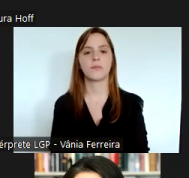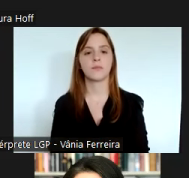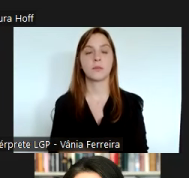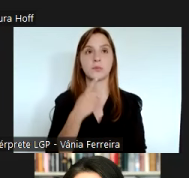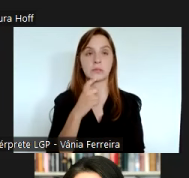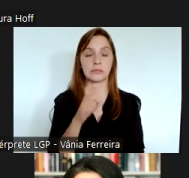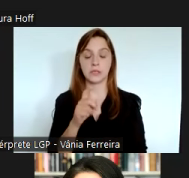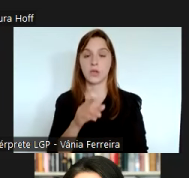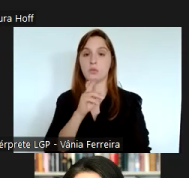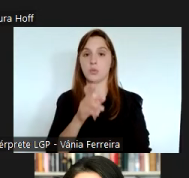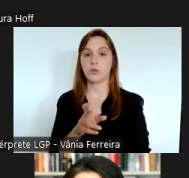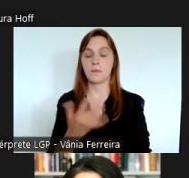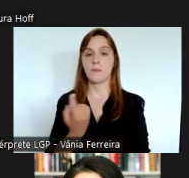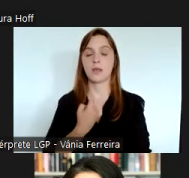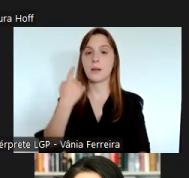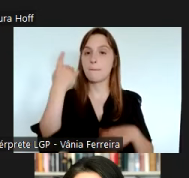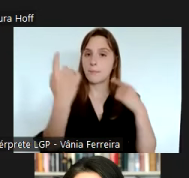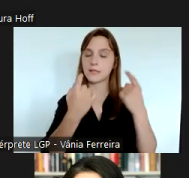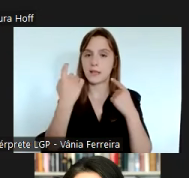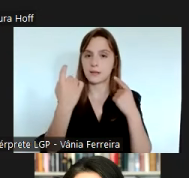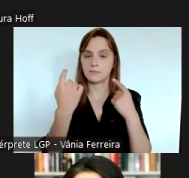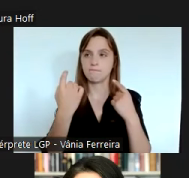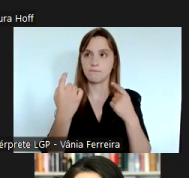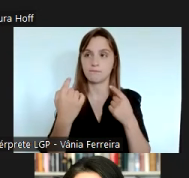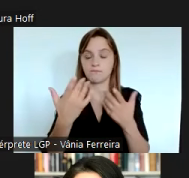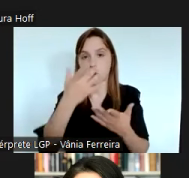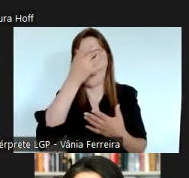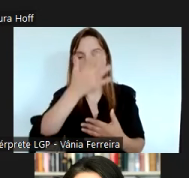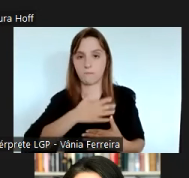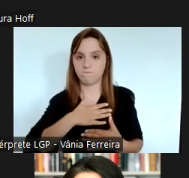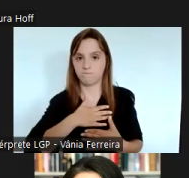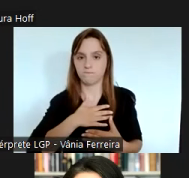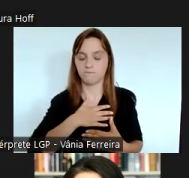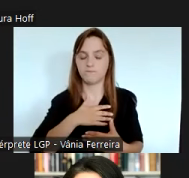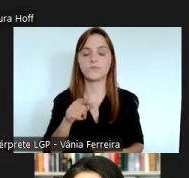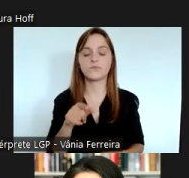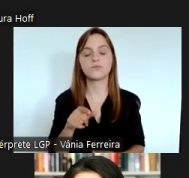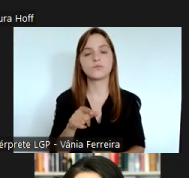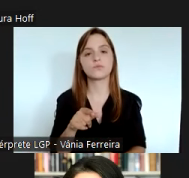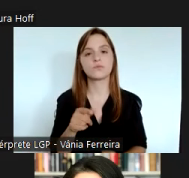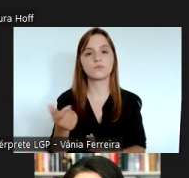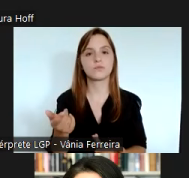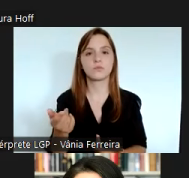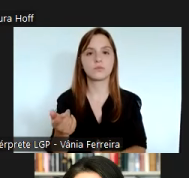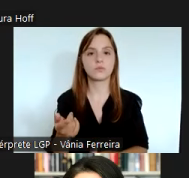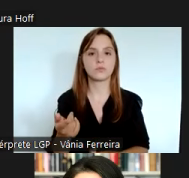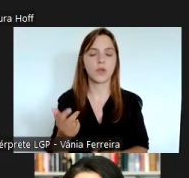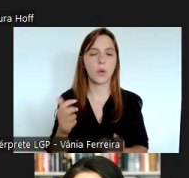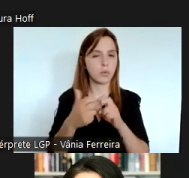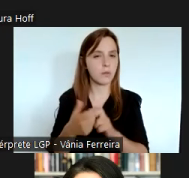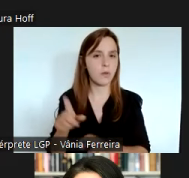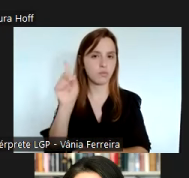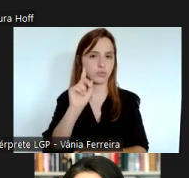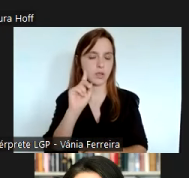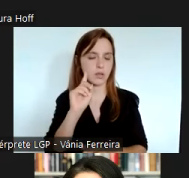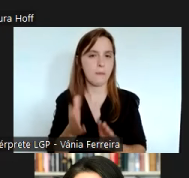you have to think, and for me, perhaps this is the most important problem, is